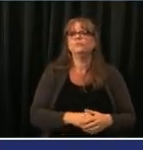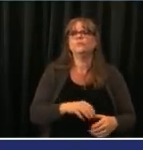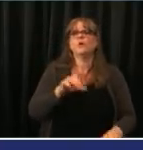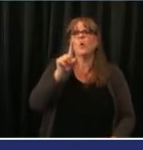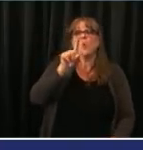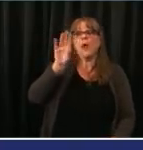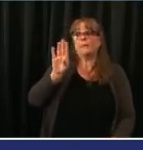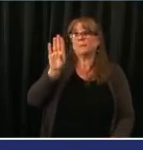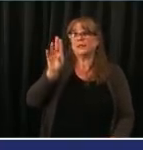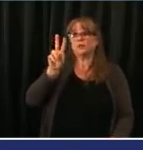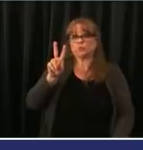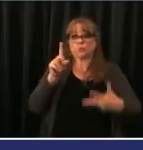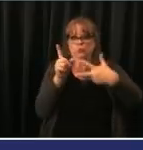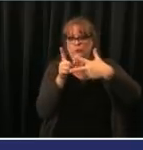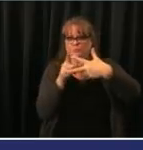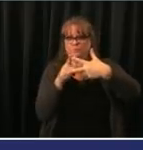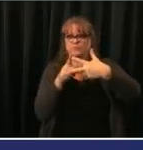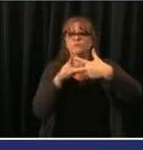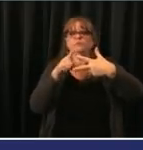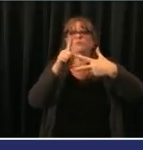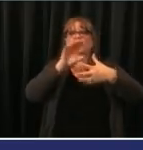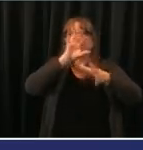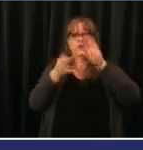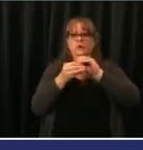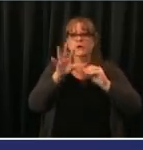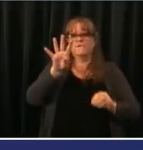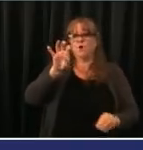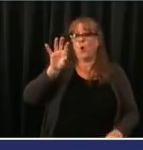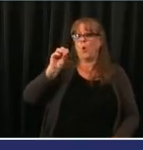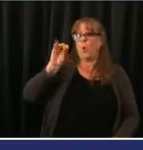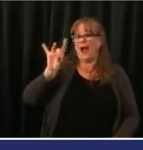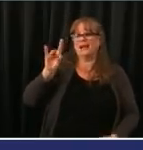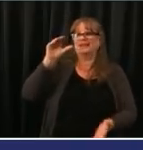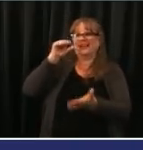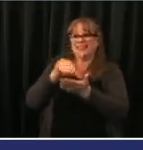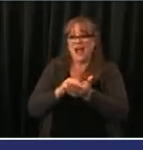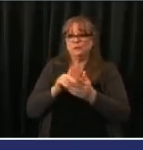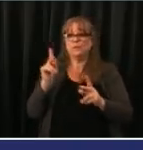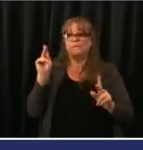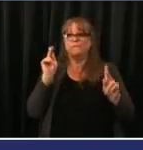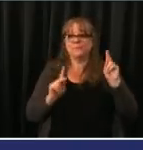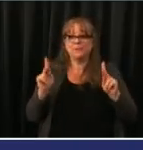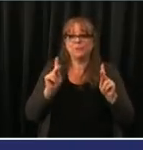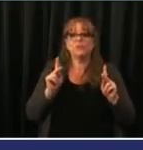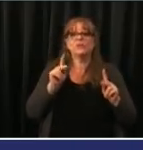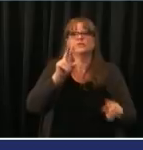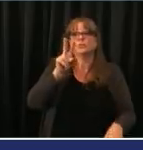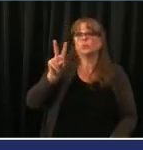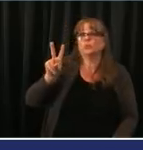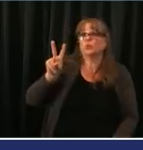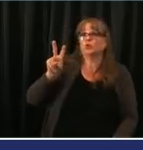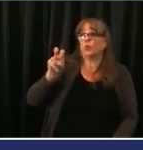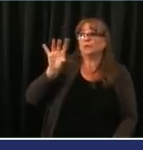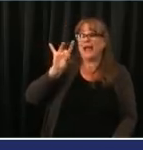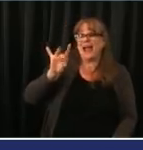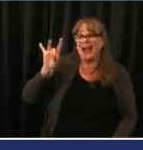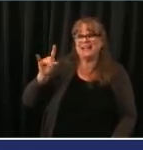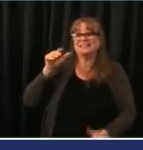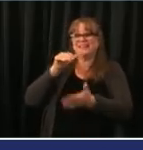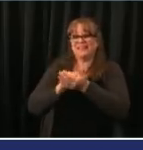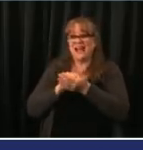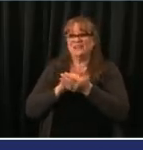a total of 408,000 people. That is 288,000 65 to 69-year-olds,